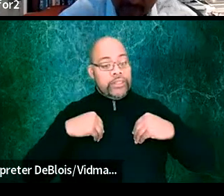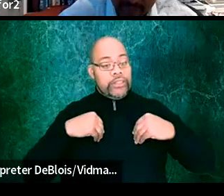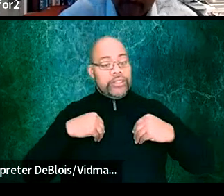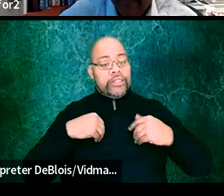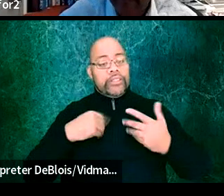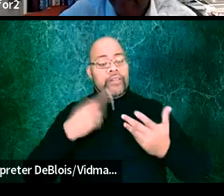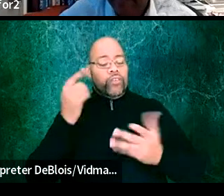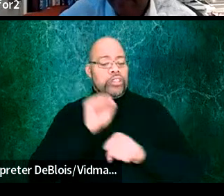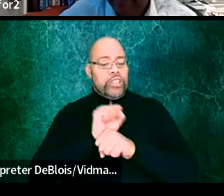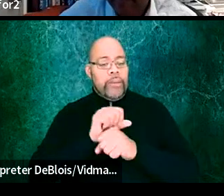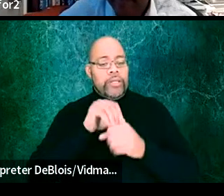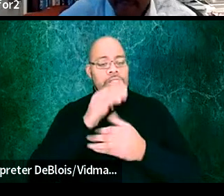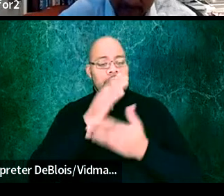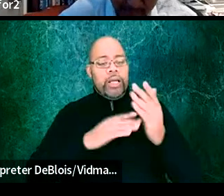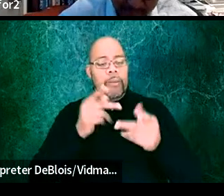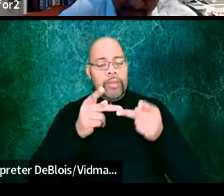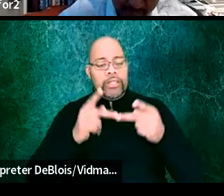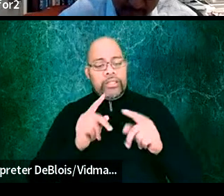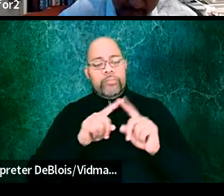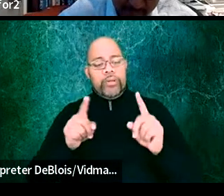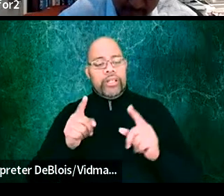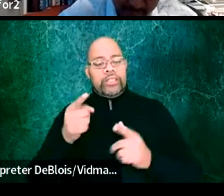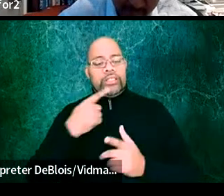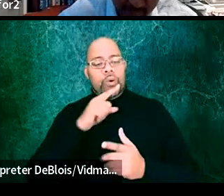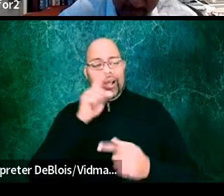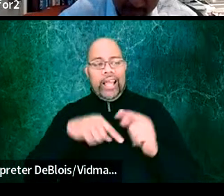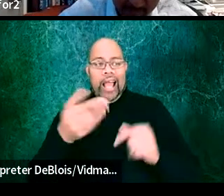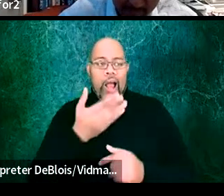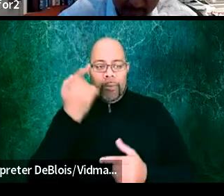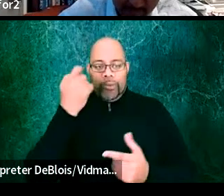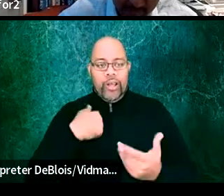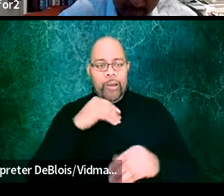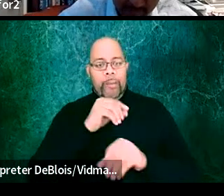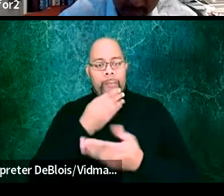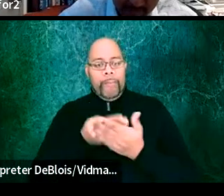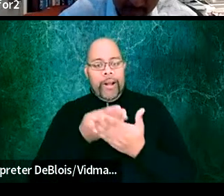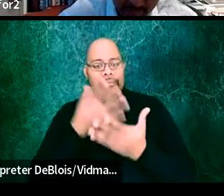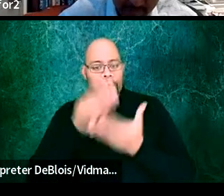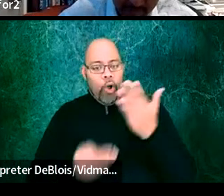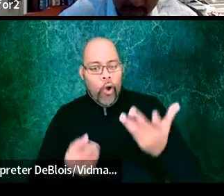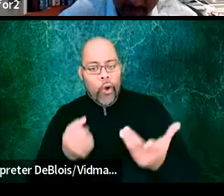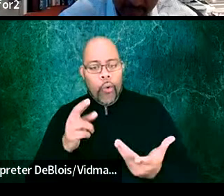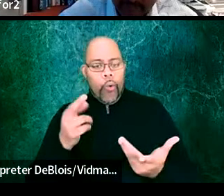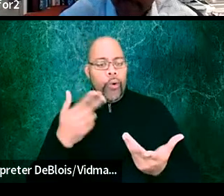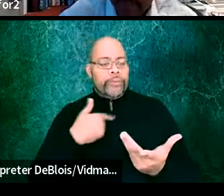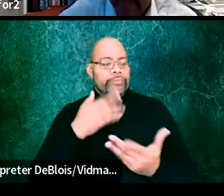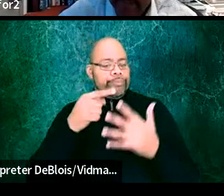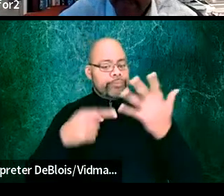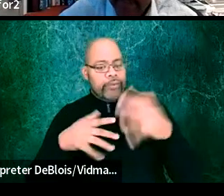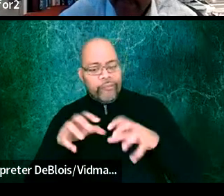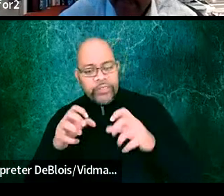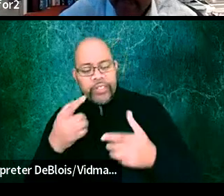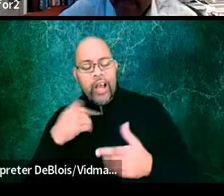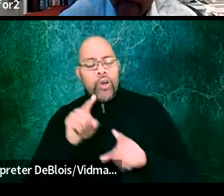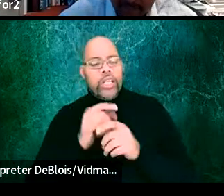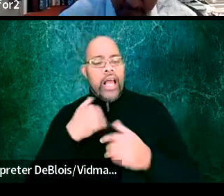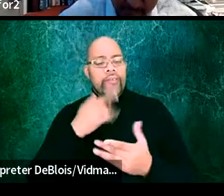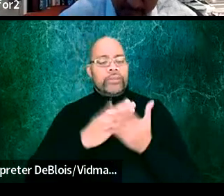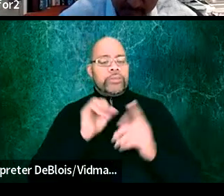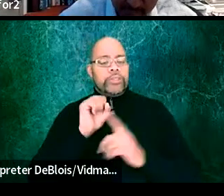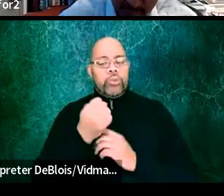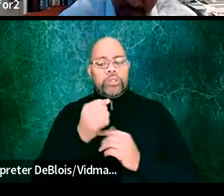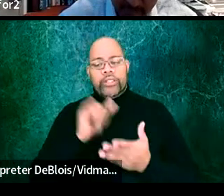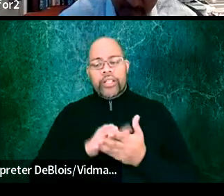say for jobs in some places, but they're like, oh, we can't hire you because our money is gone or XYZ. And then I've also had scenarios